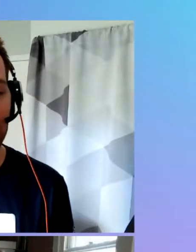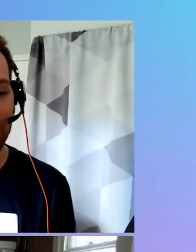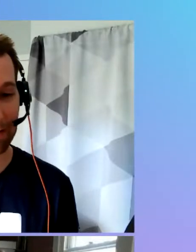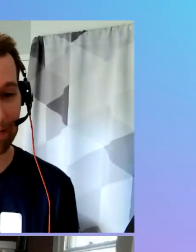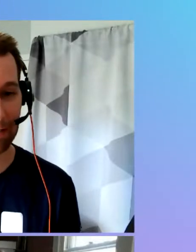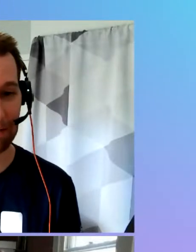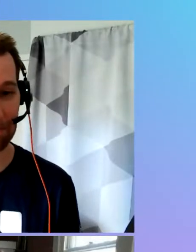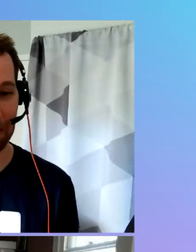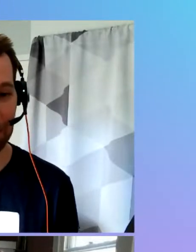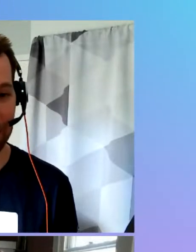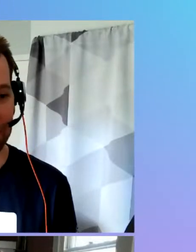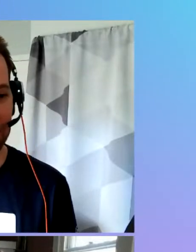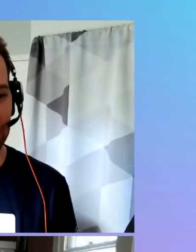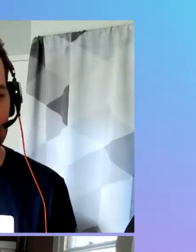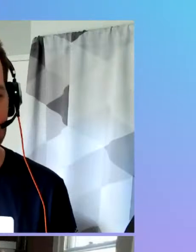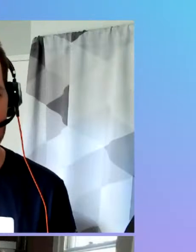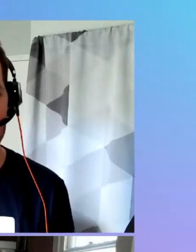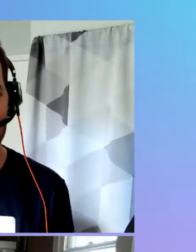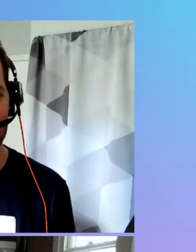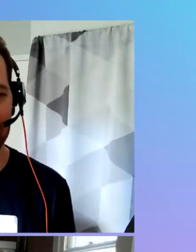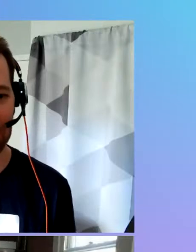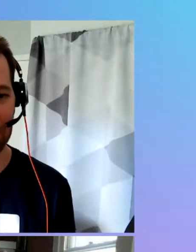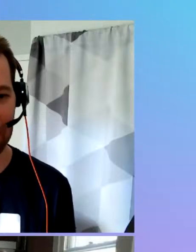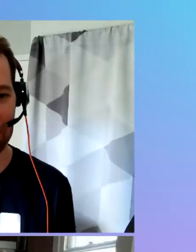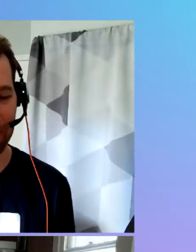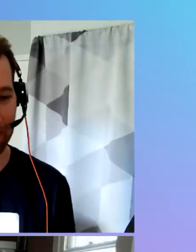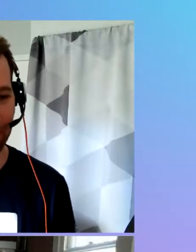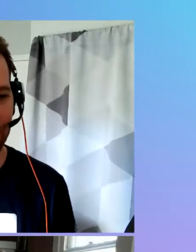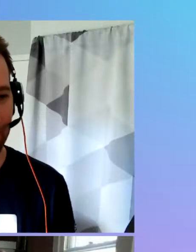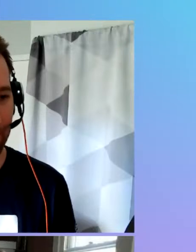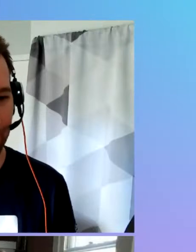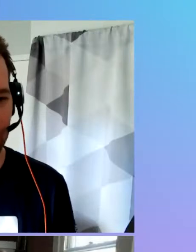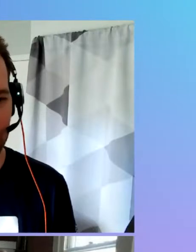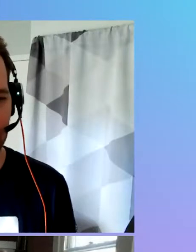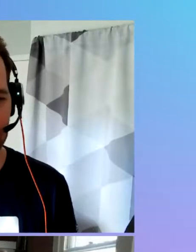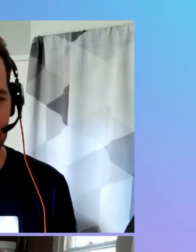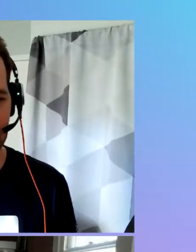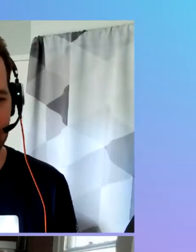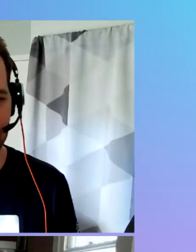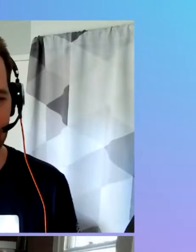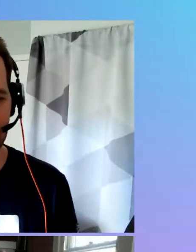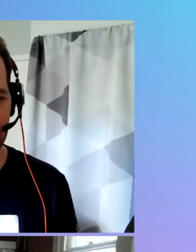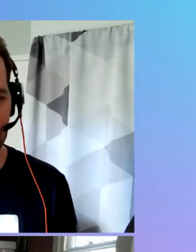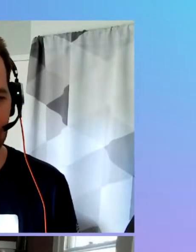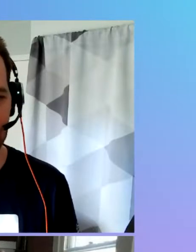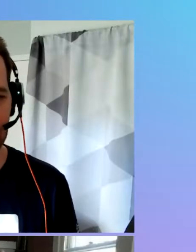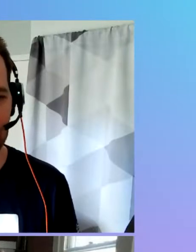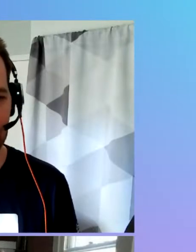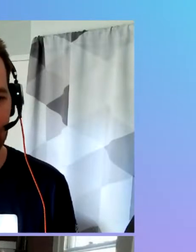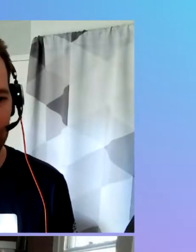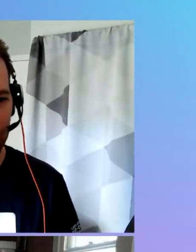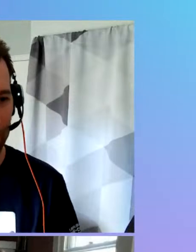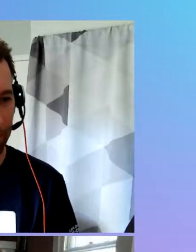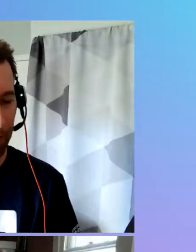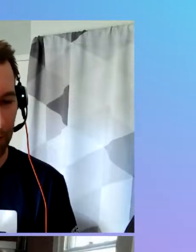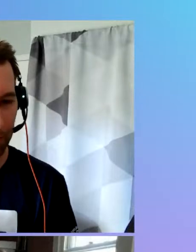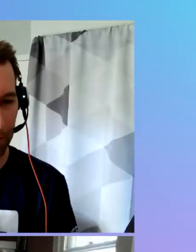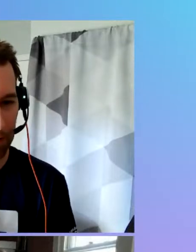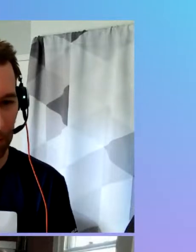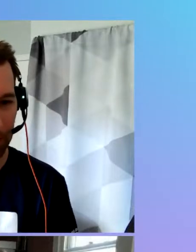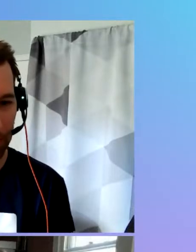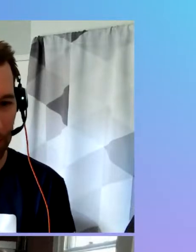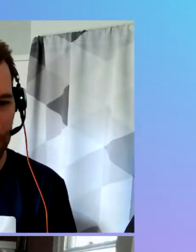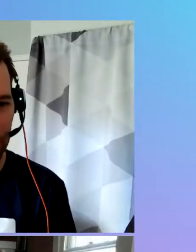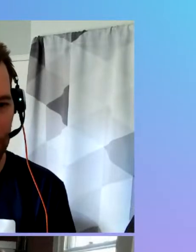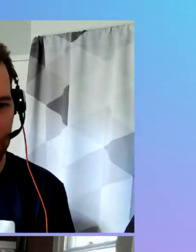that you want answers to, that'll help me pick out the most popular ones for Sam and Paul.